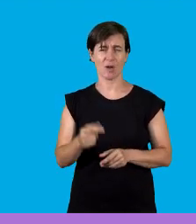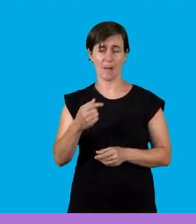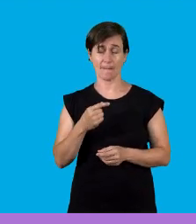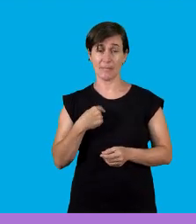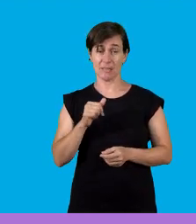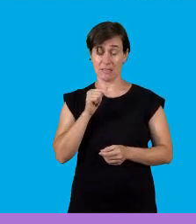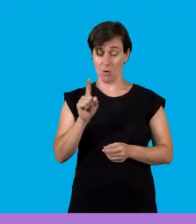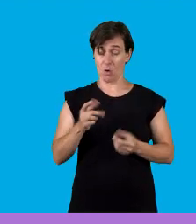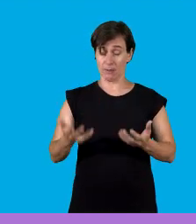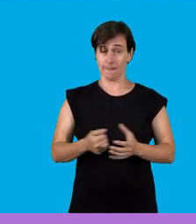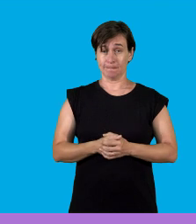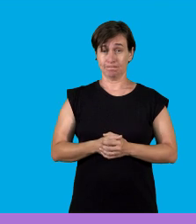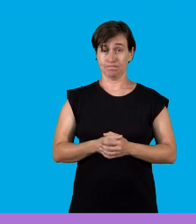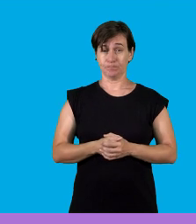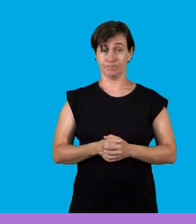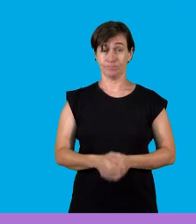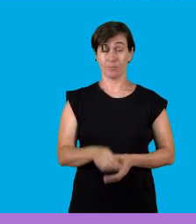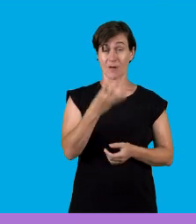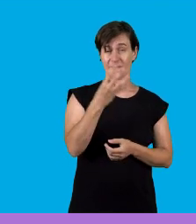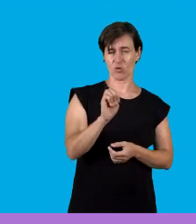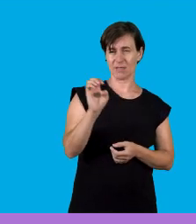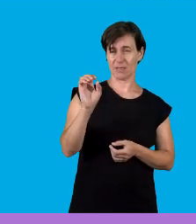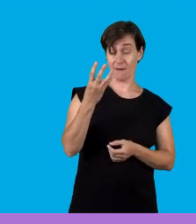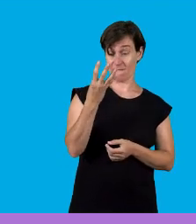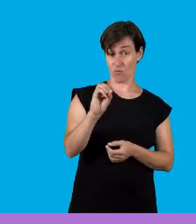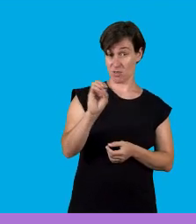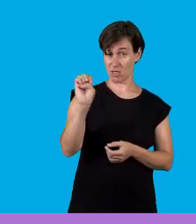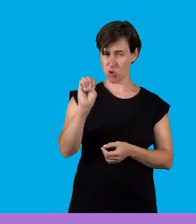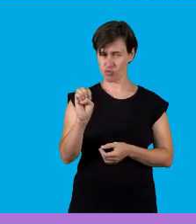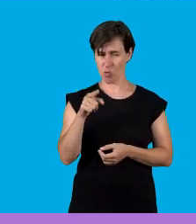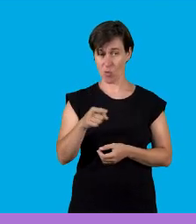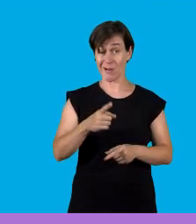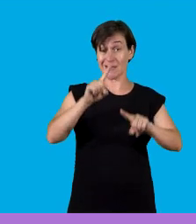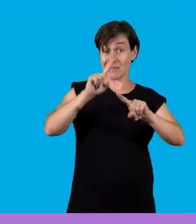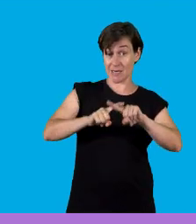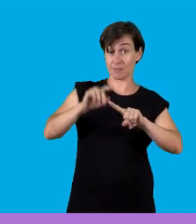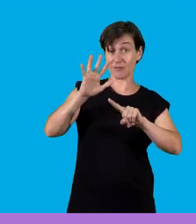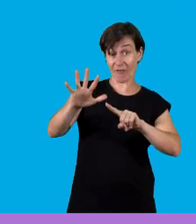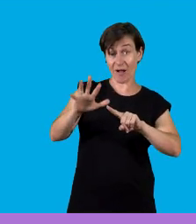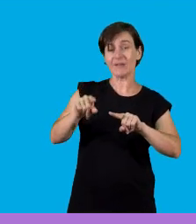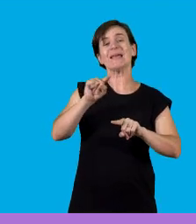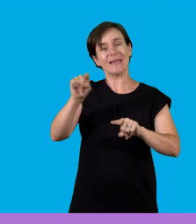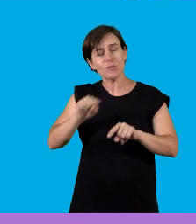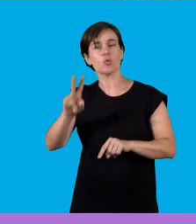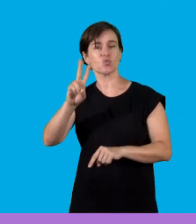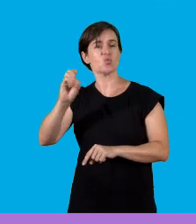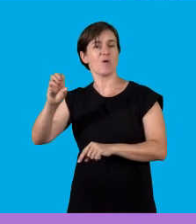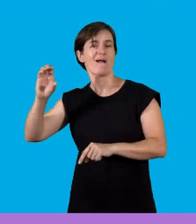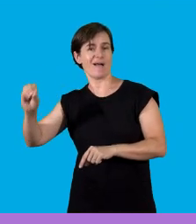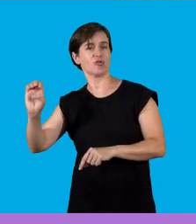right? Because I've indicated that 40 euros multiplied by